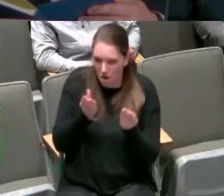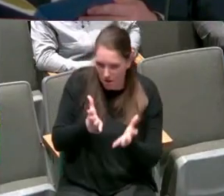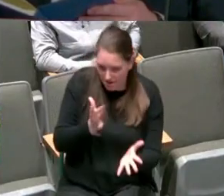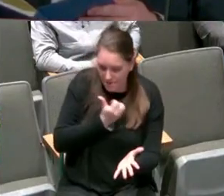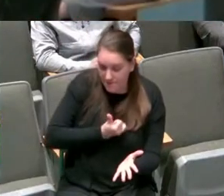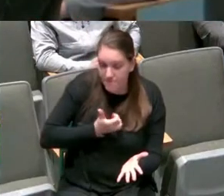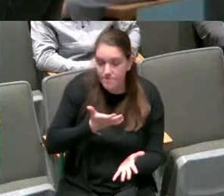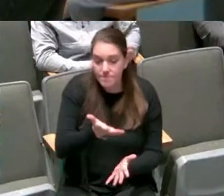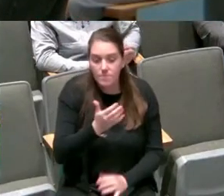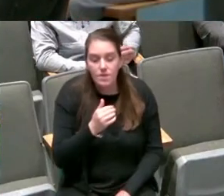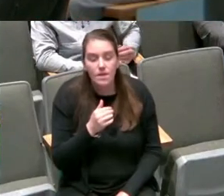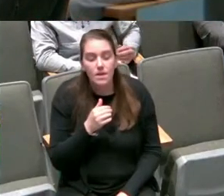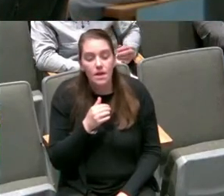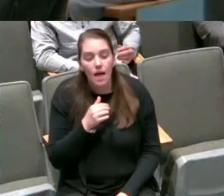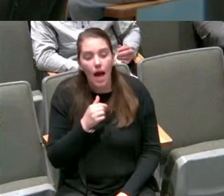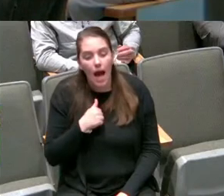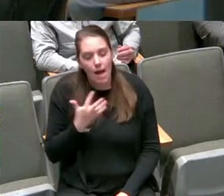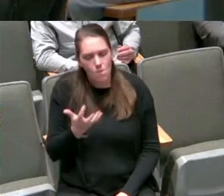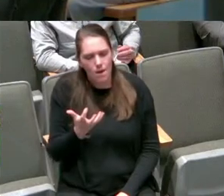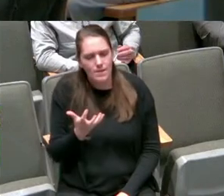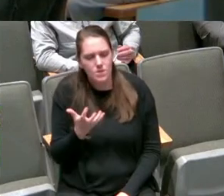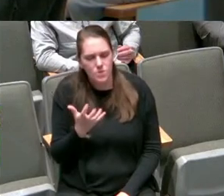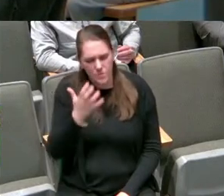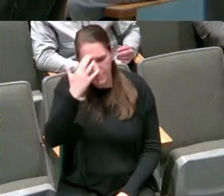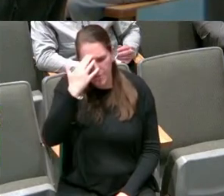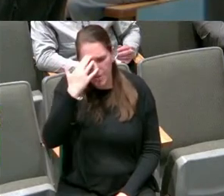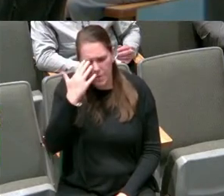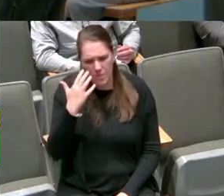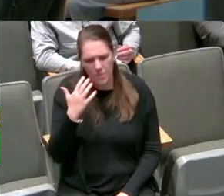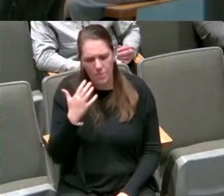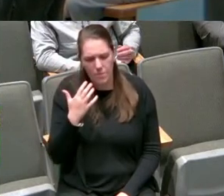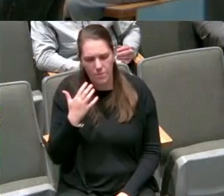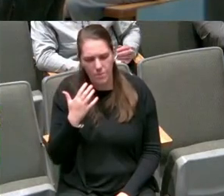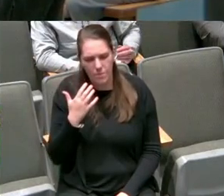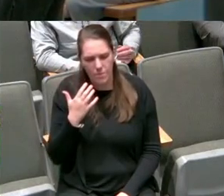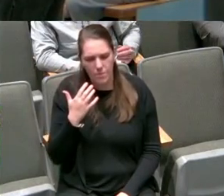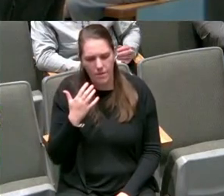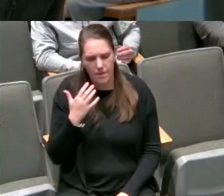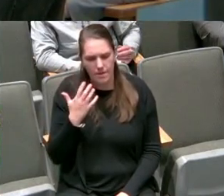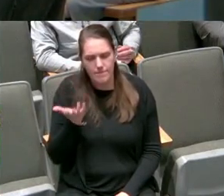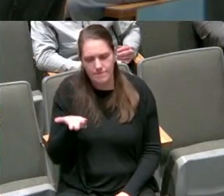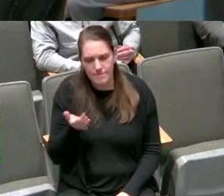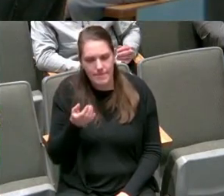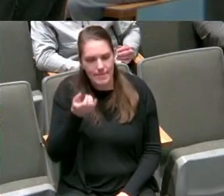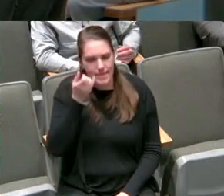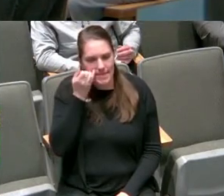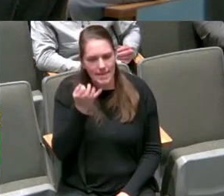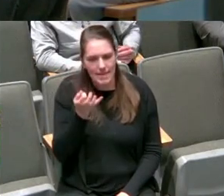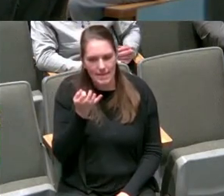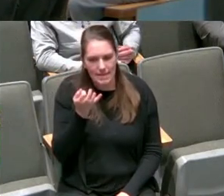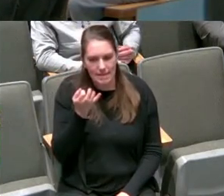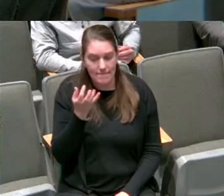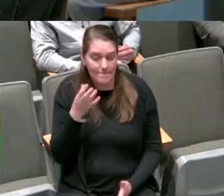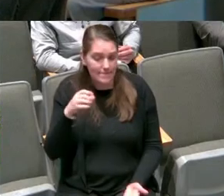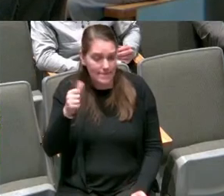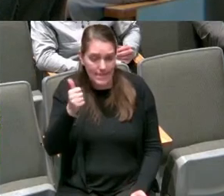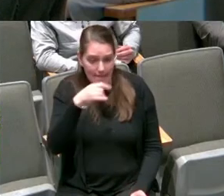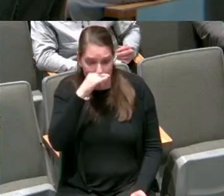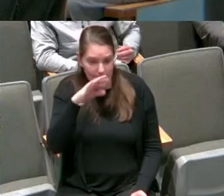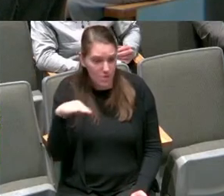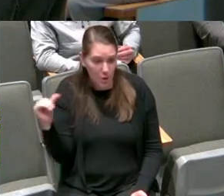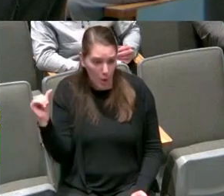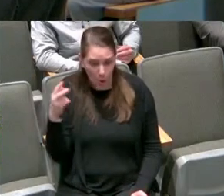uh so I would like to I'd like to know uh say if if 10K goes